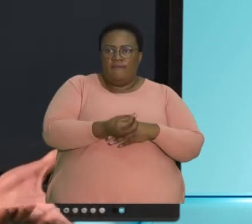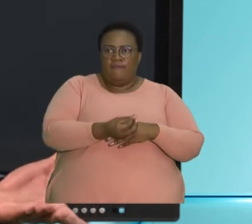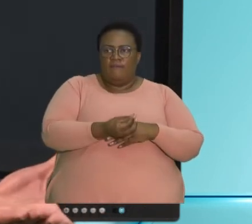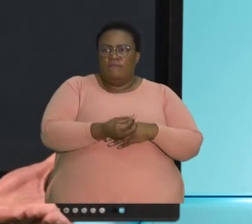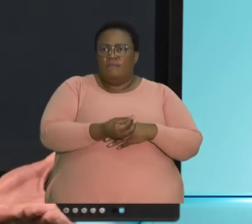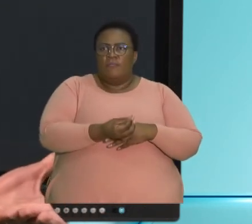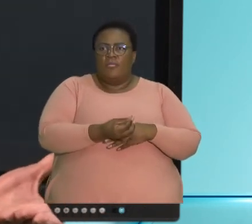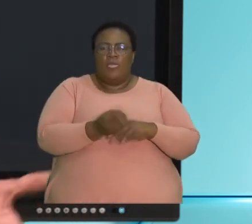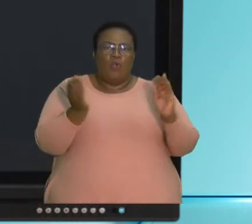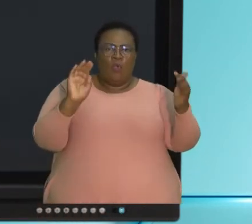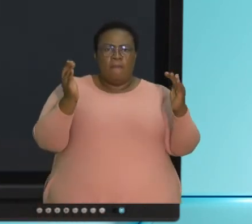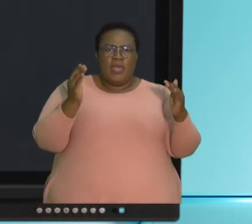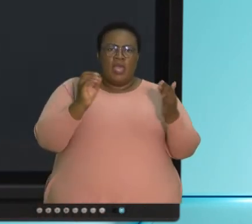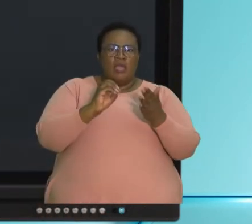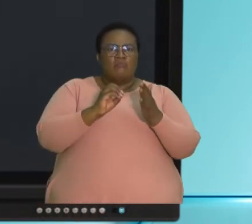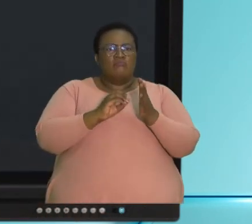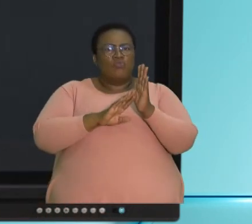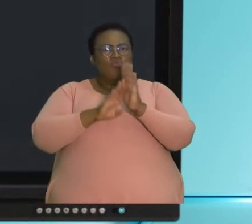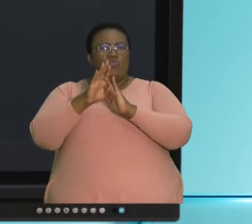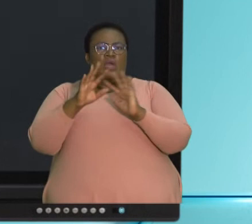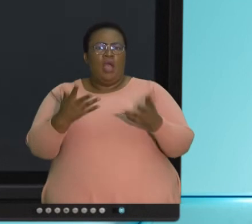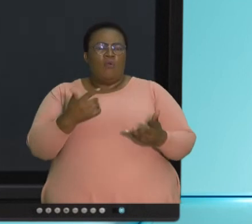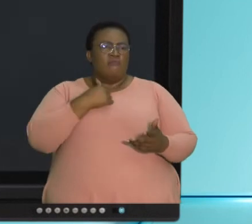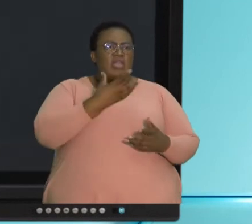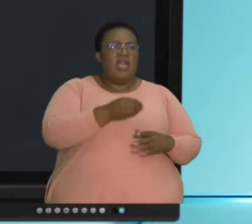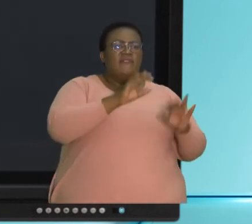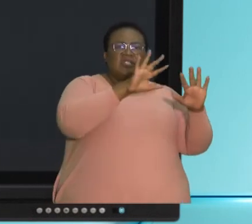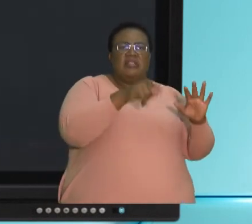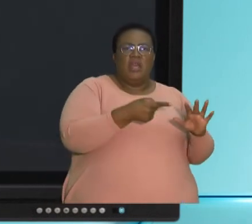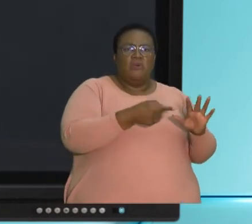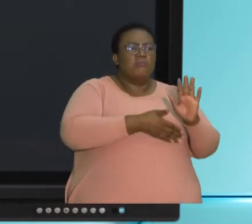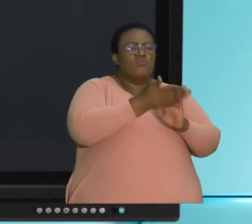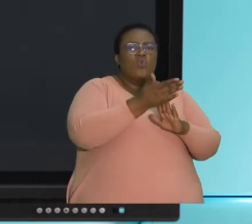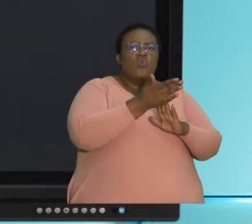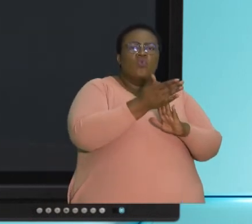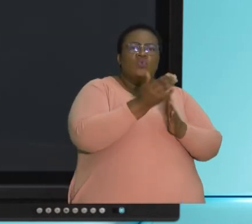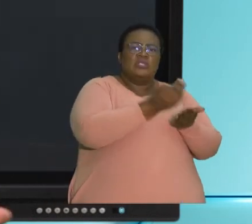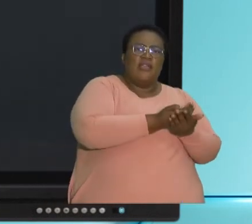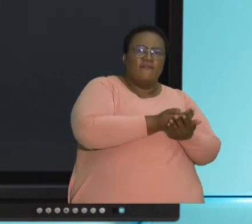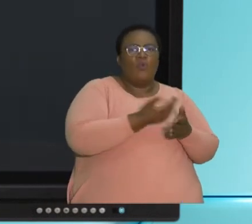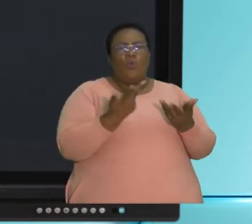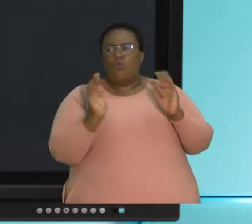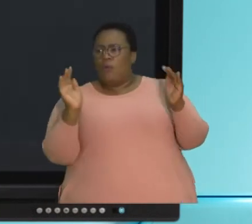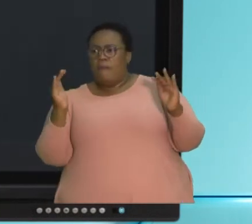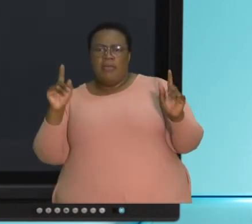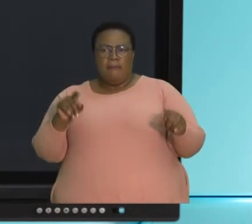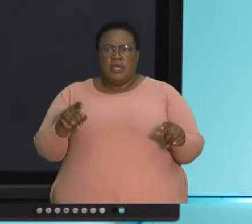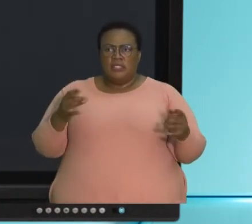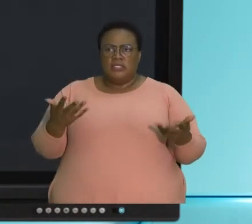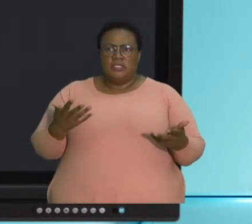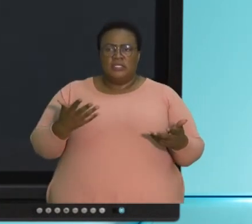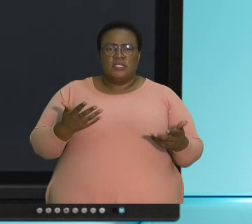you compare your growth? Is it just going to be, I have 10,000, let me just go anywhere and save my money, or do I